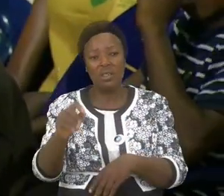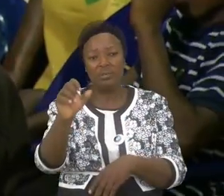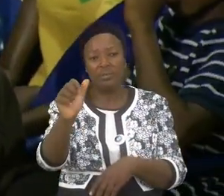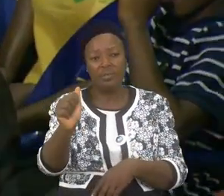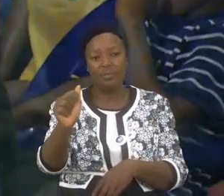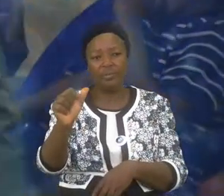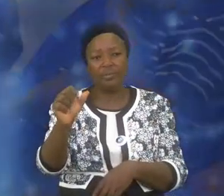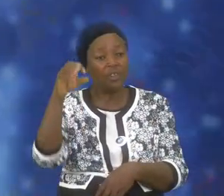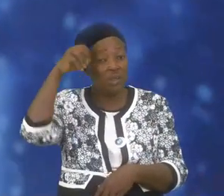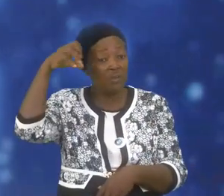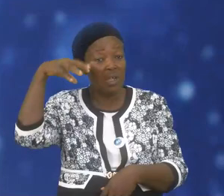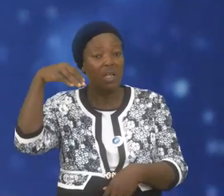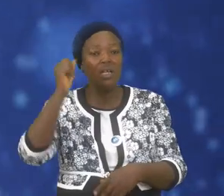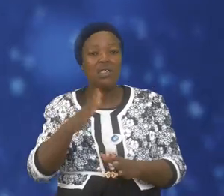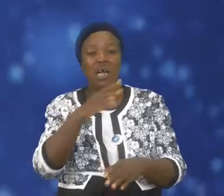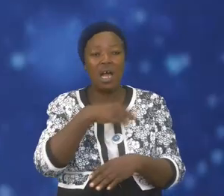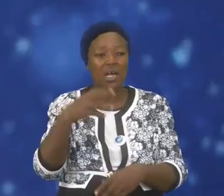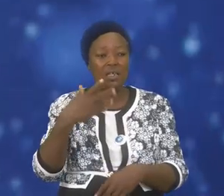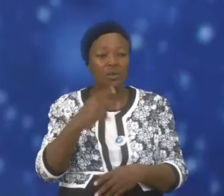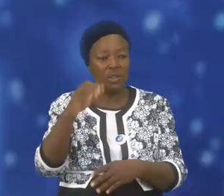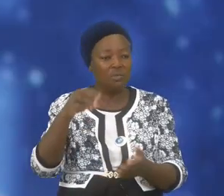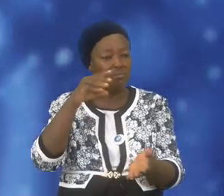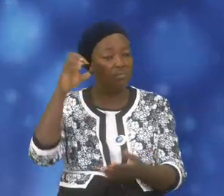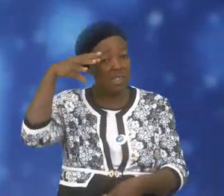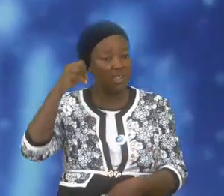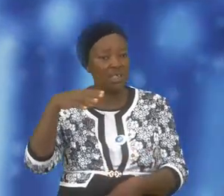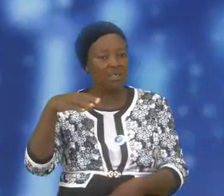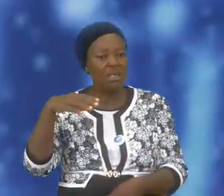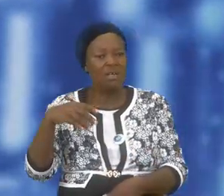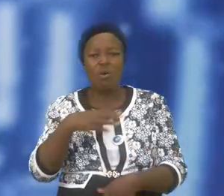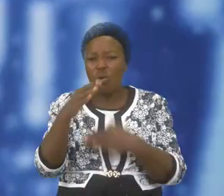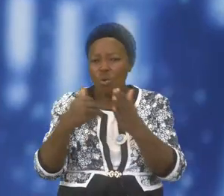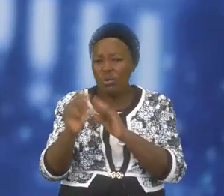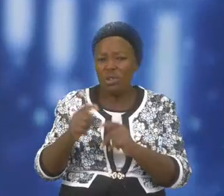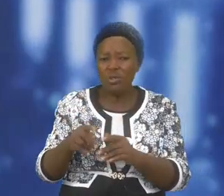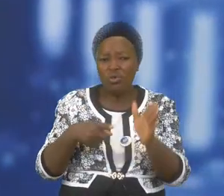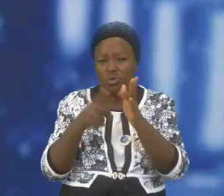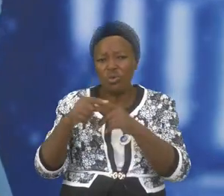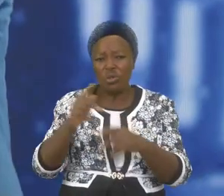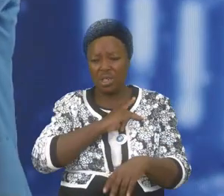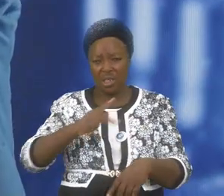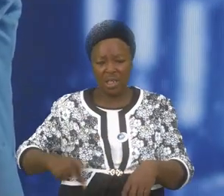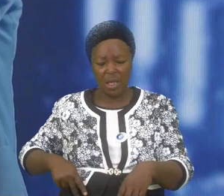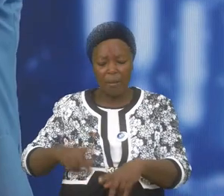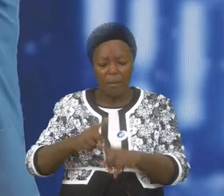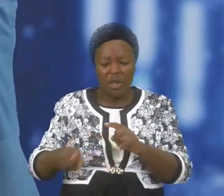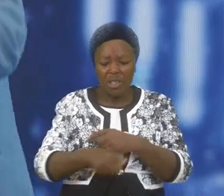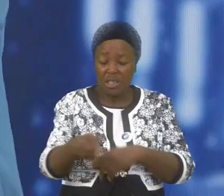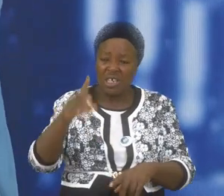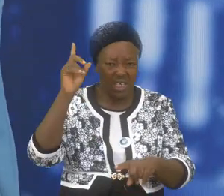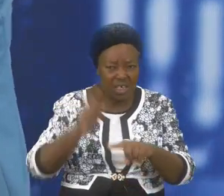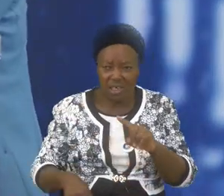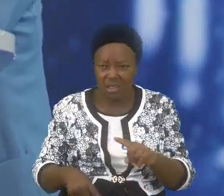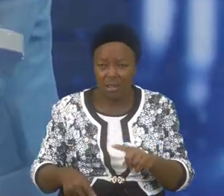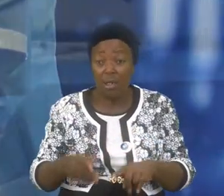king? They could not. There are things in this life, secrets in this life. There are